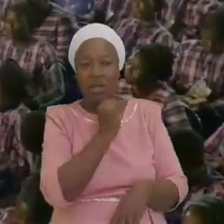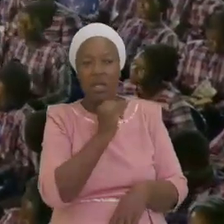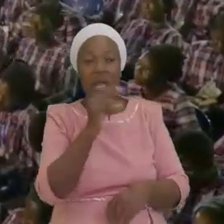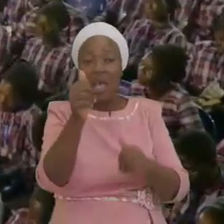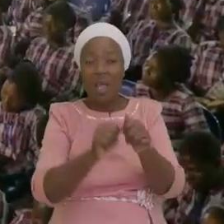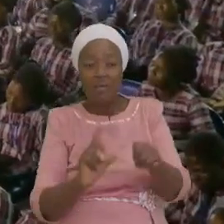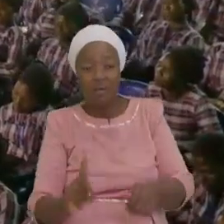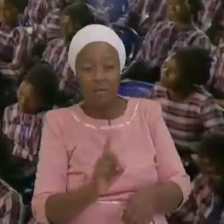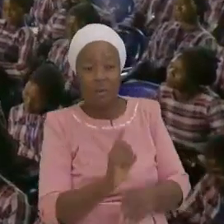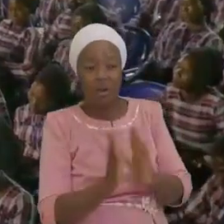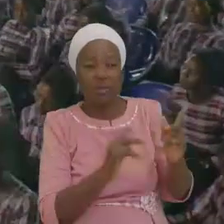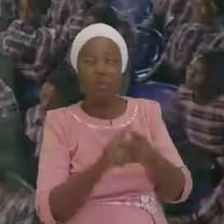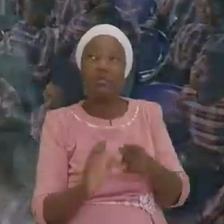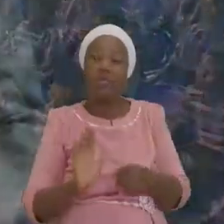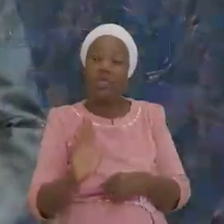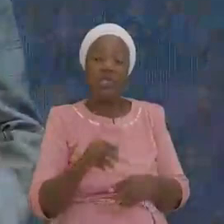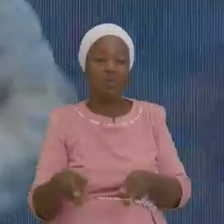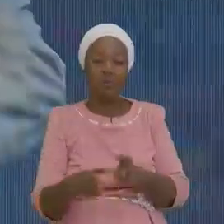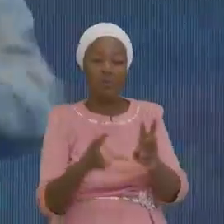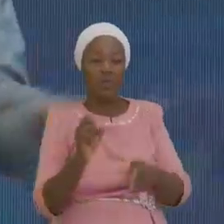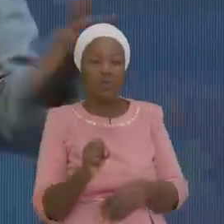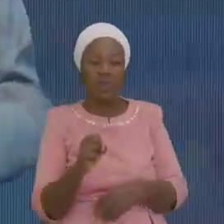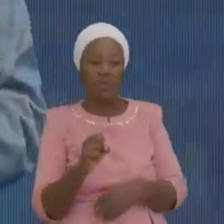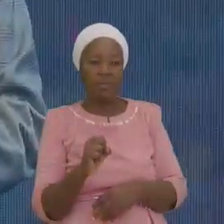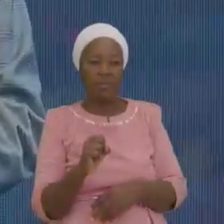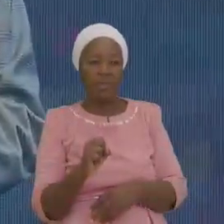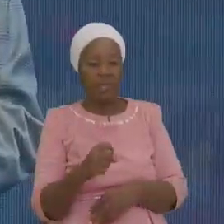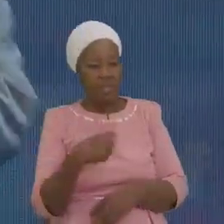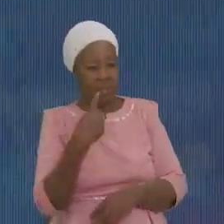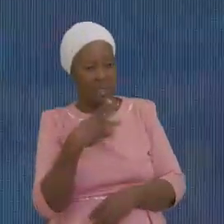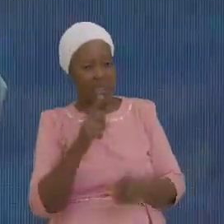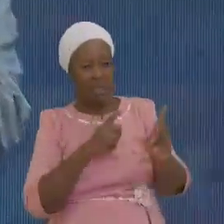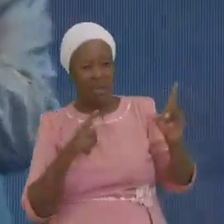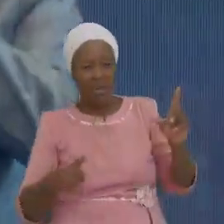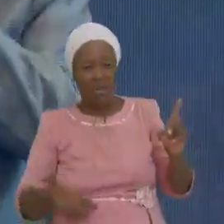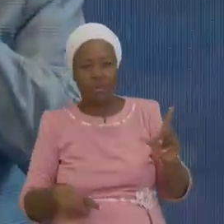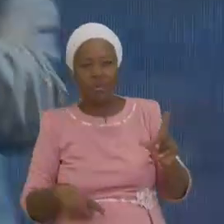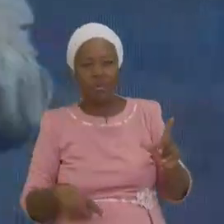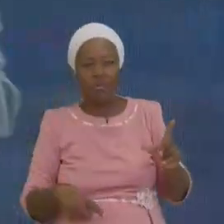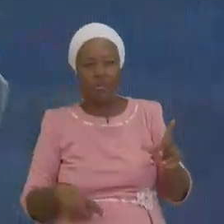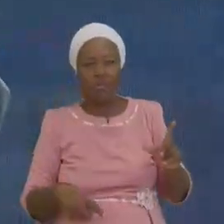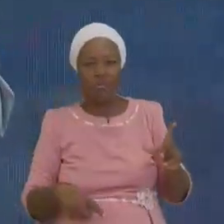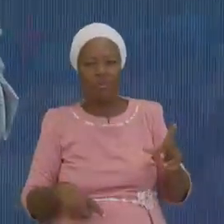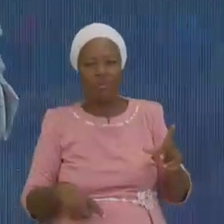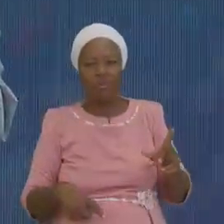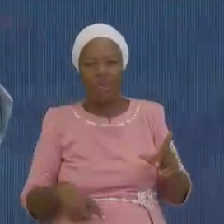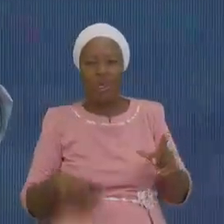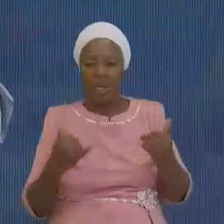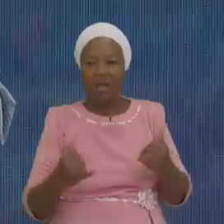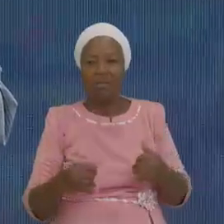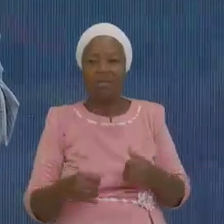everyone according to his ways, says the Lord. Now he tells